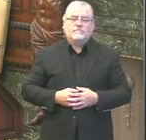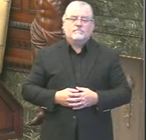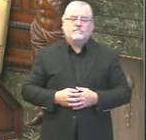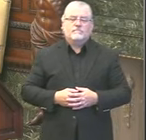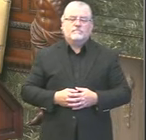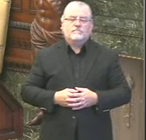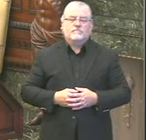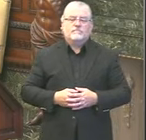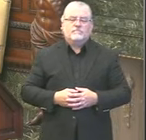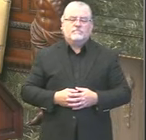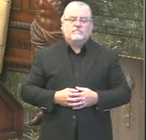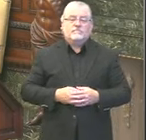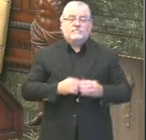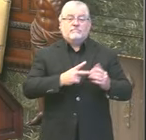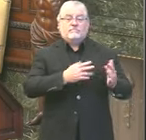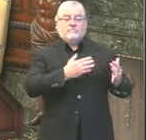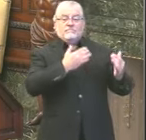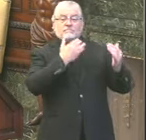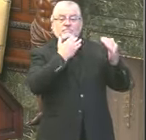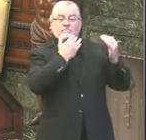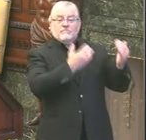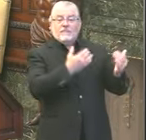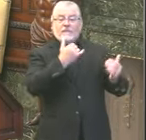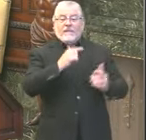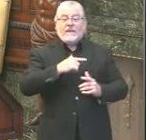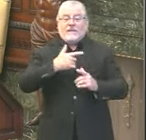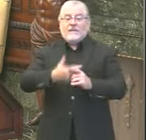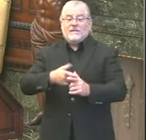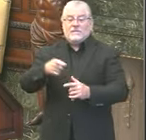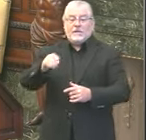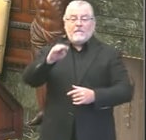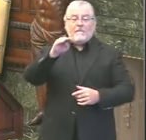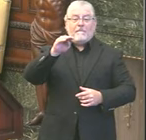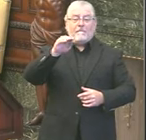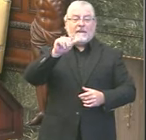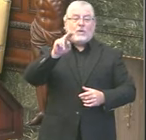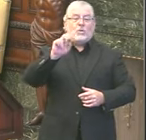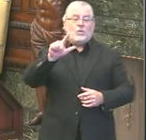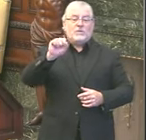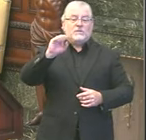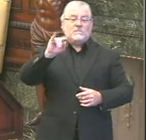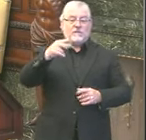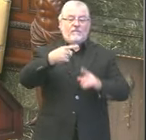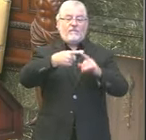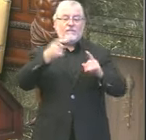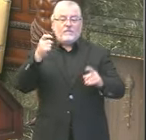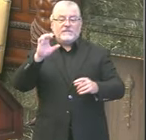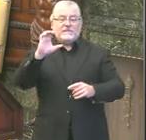Thank you. We're going to go back to Manuel Smith of CBS 3.